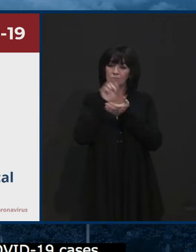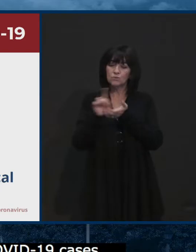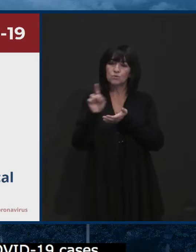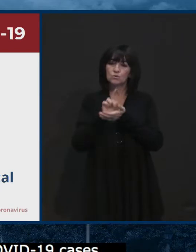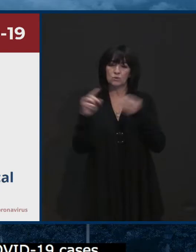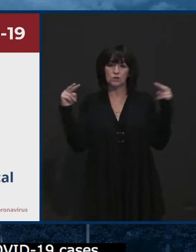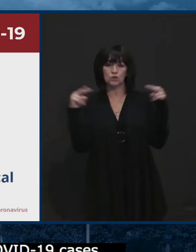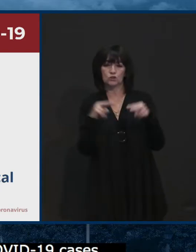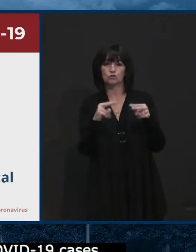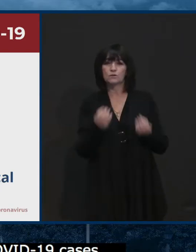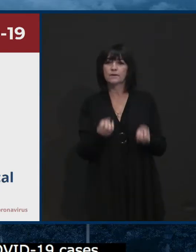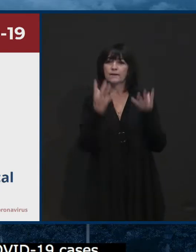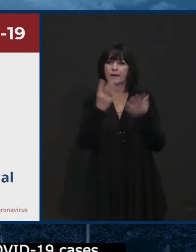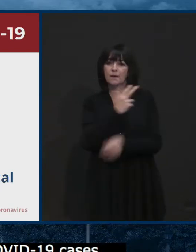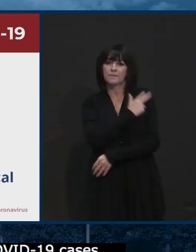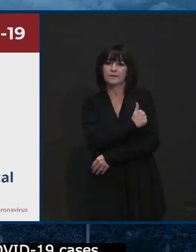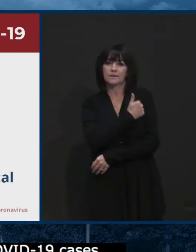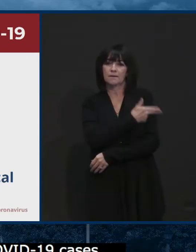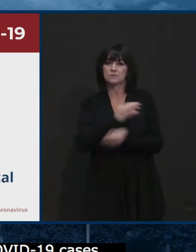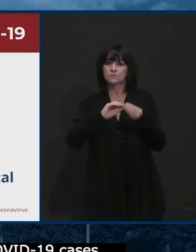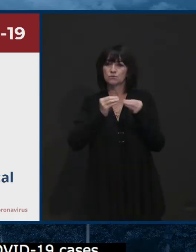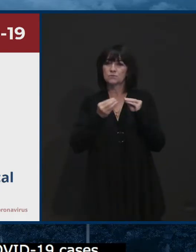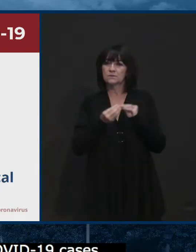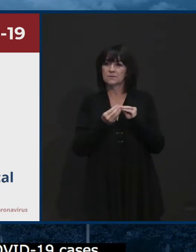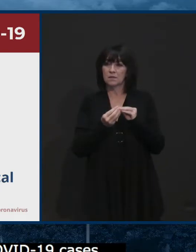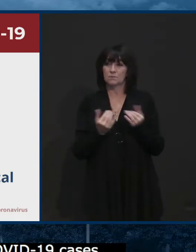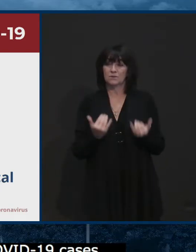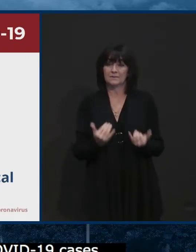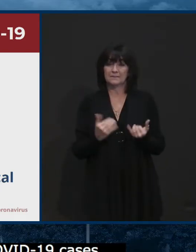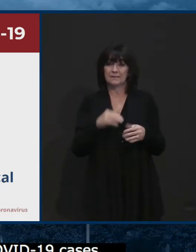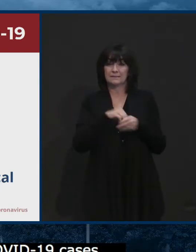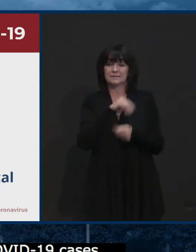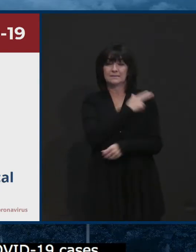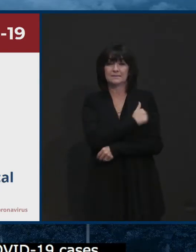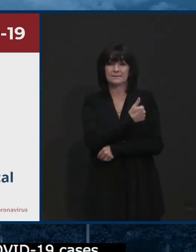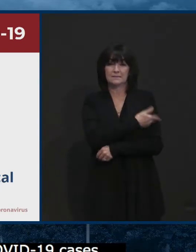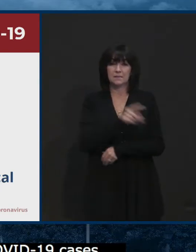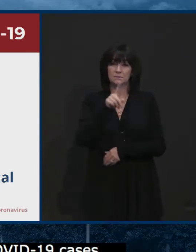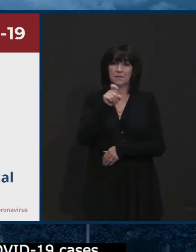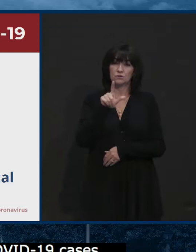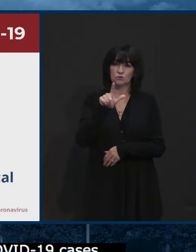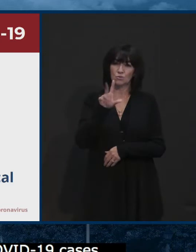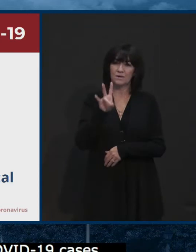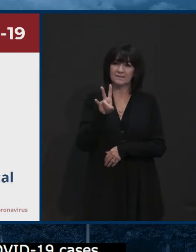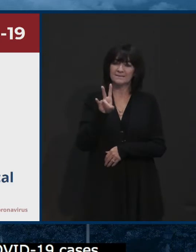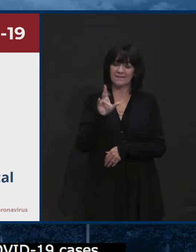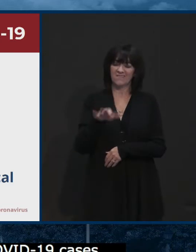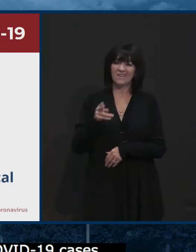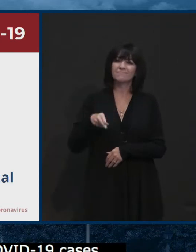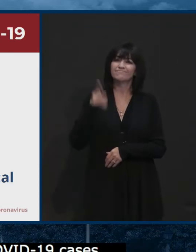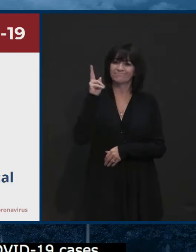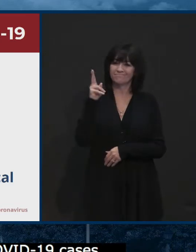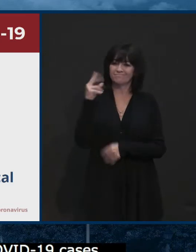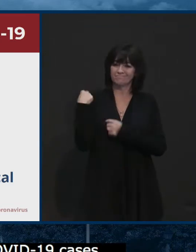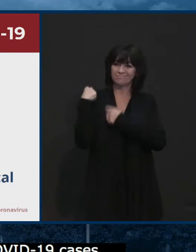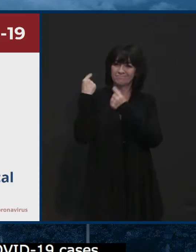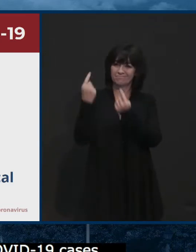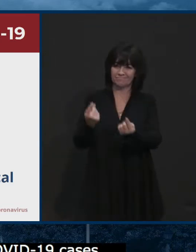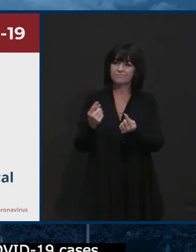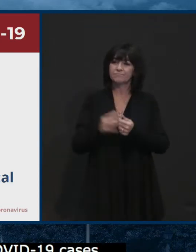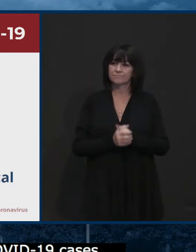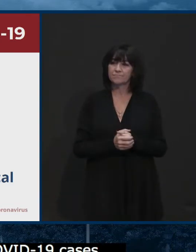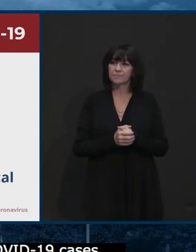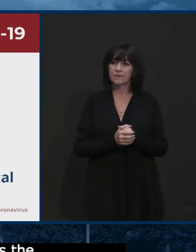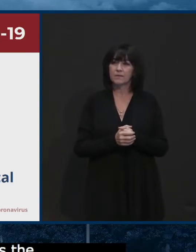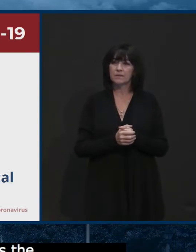is the number of hospitalizations, 127 currently, which is the highest it's been in some time. We still have a fair amount